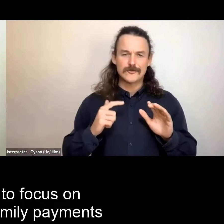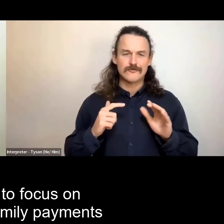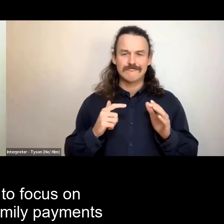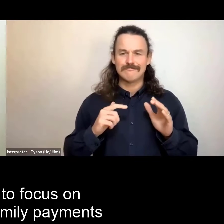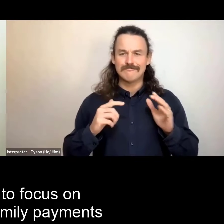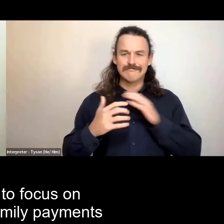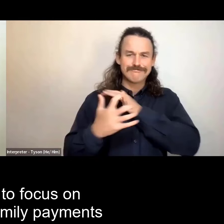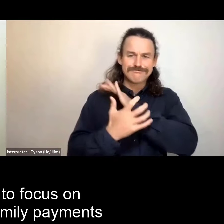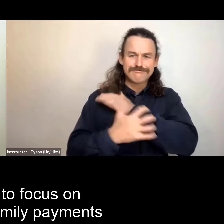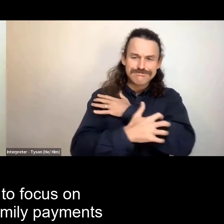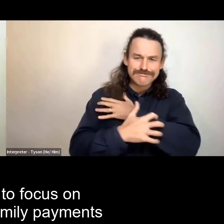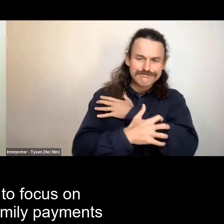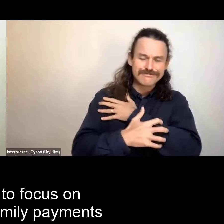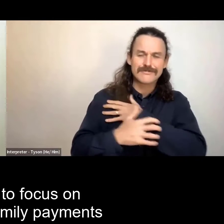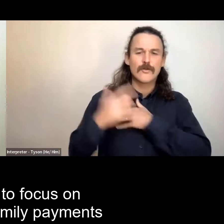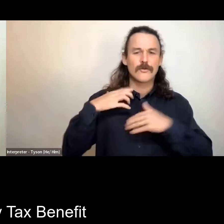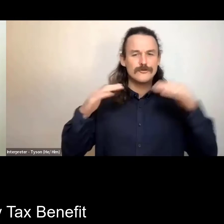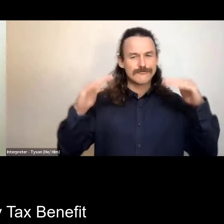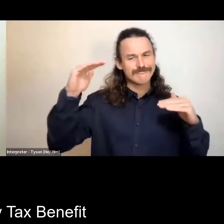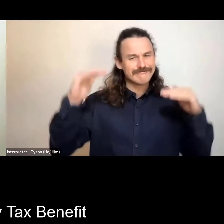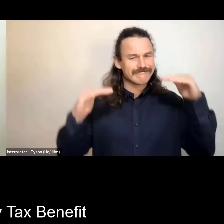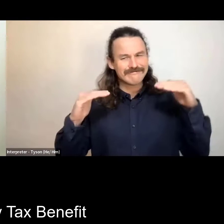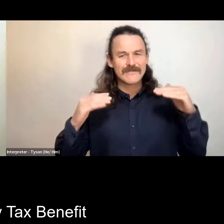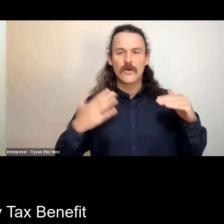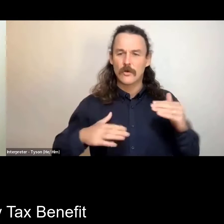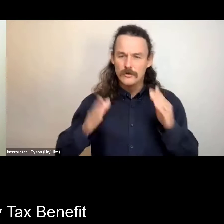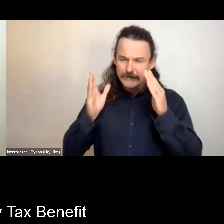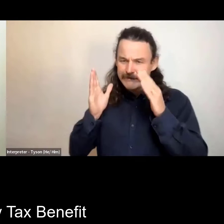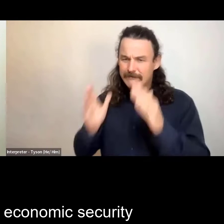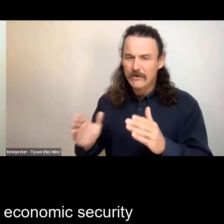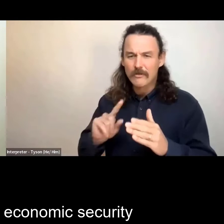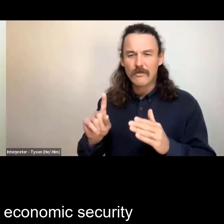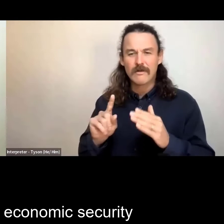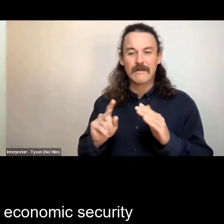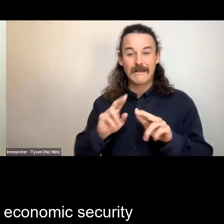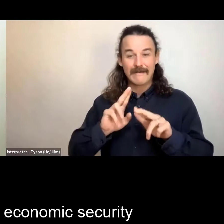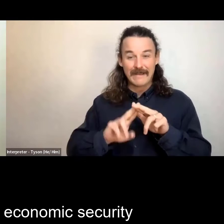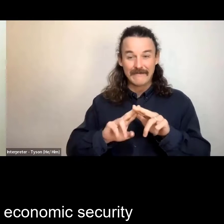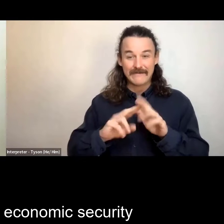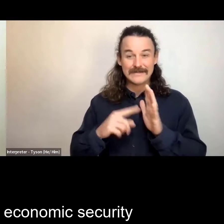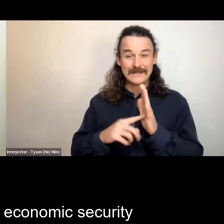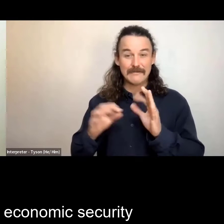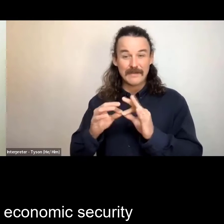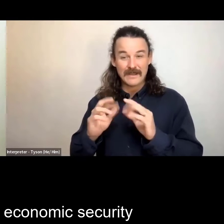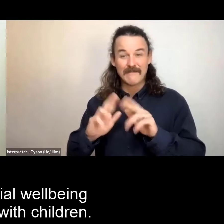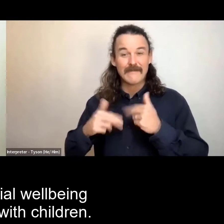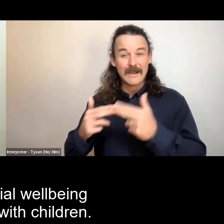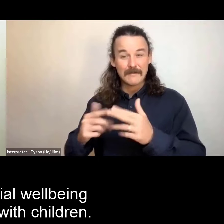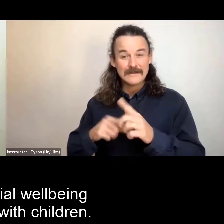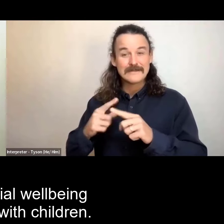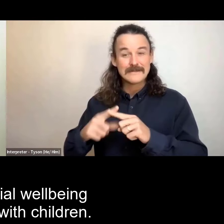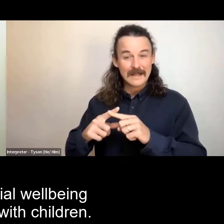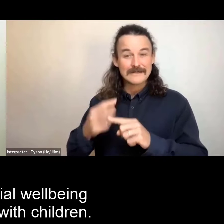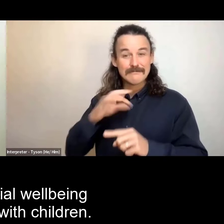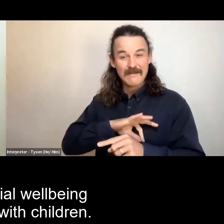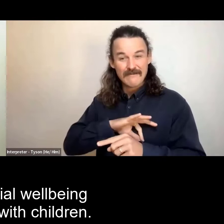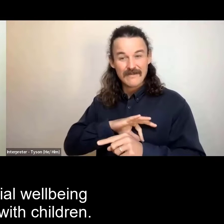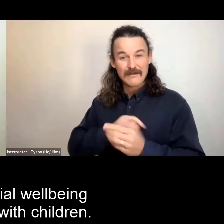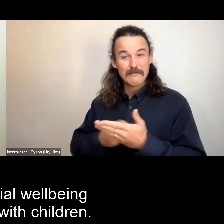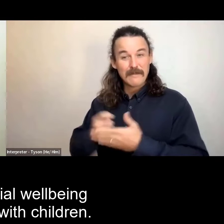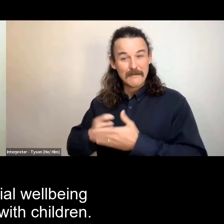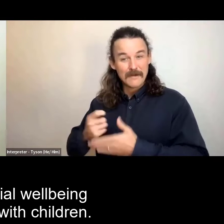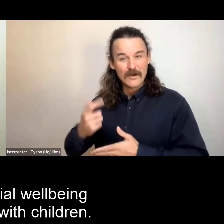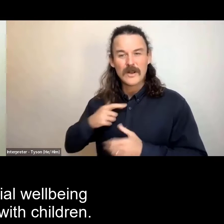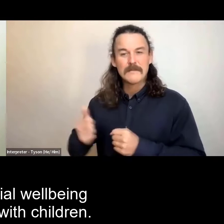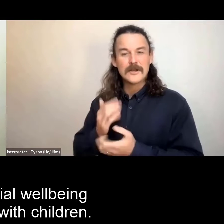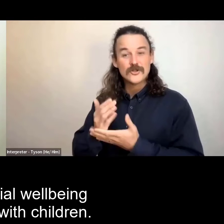focus on the role of family payments, like family tax benefit, in supporting the economic security and financial well-being